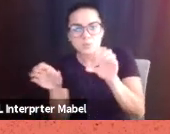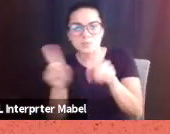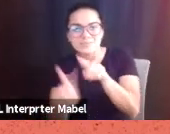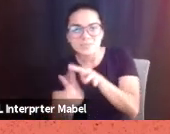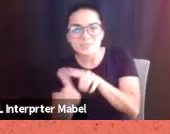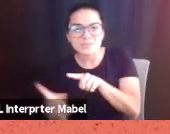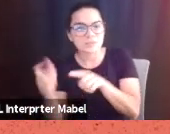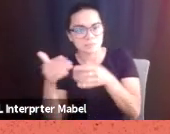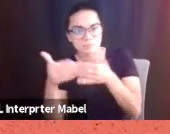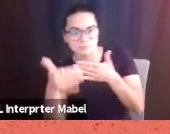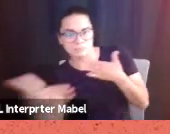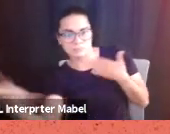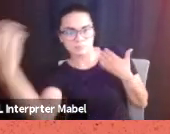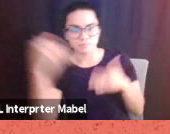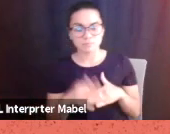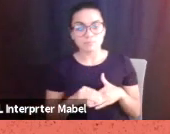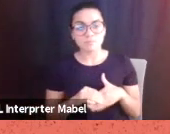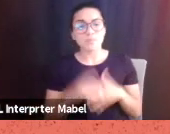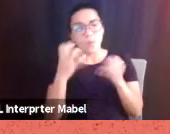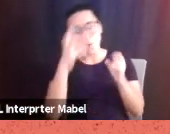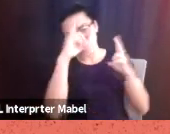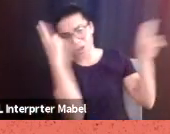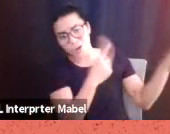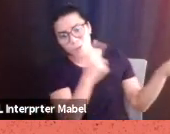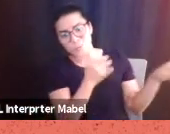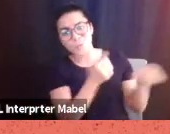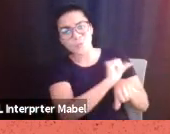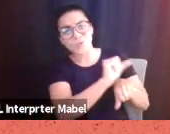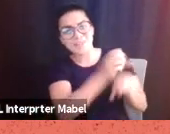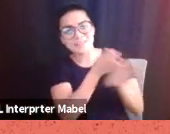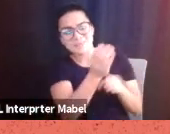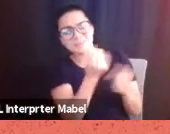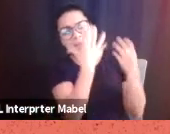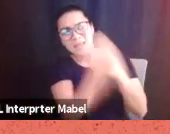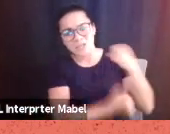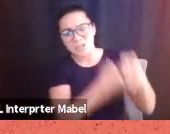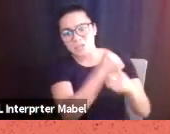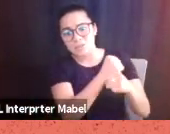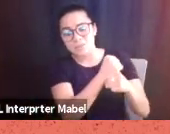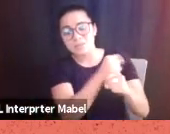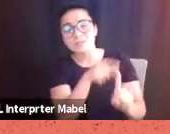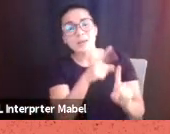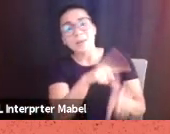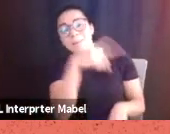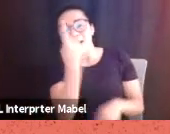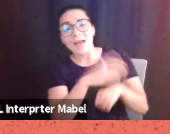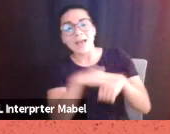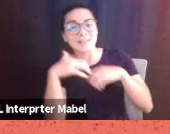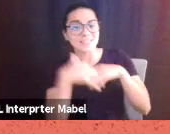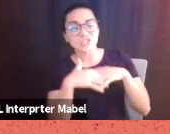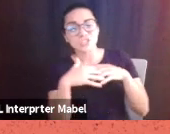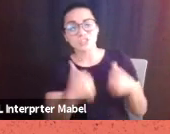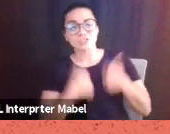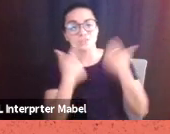At this time, I would like to honor those who have done this work before us, especially the Black, Indigenous, and survivors of